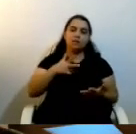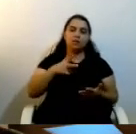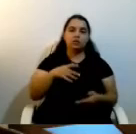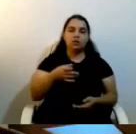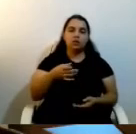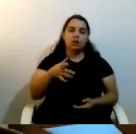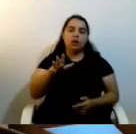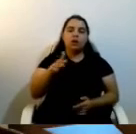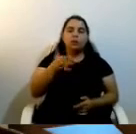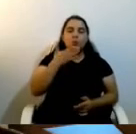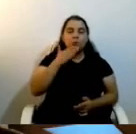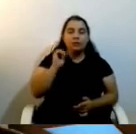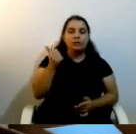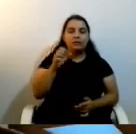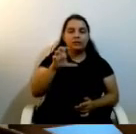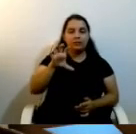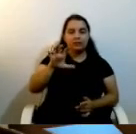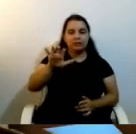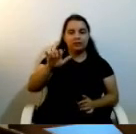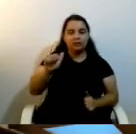Now to our task on hand.